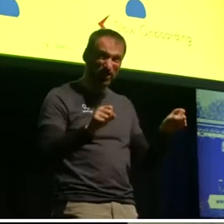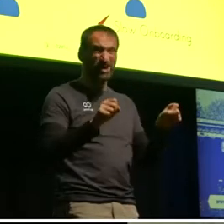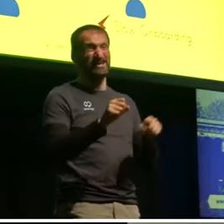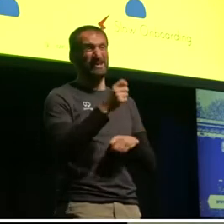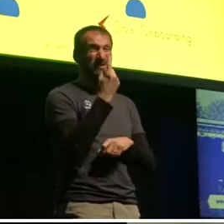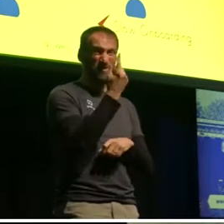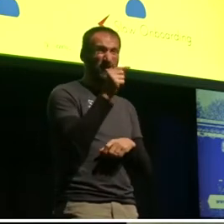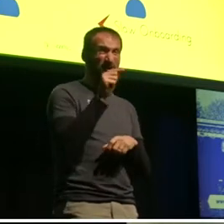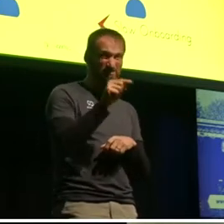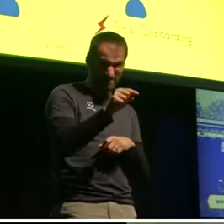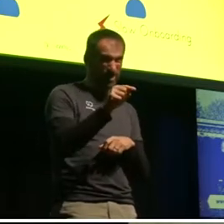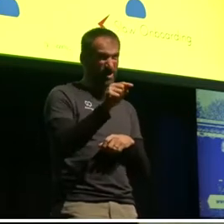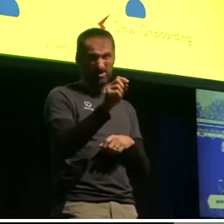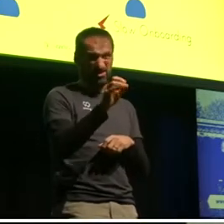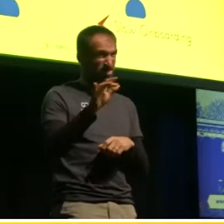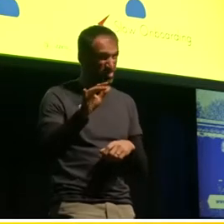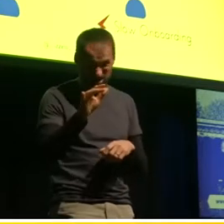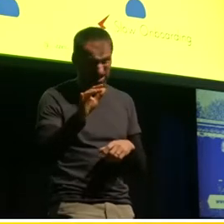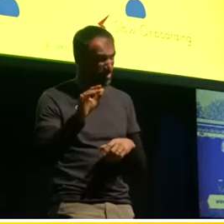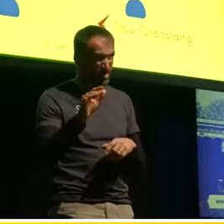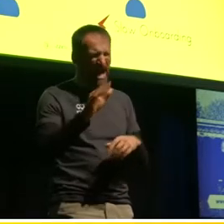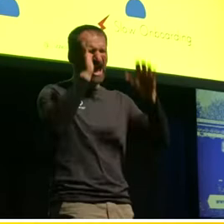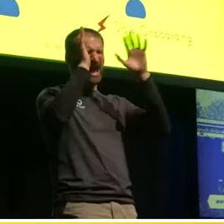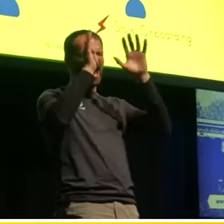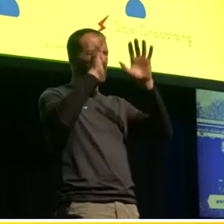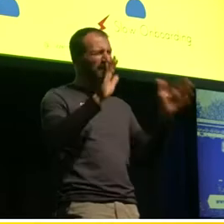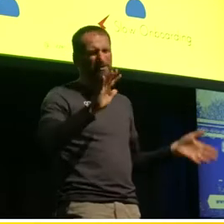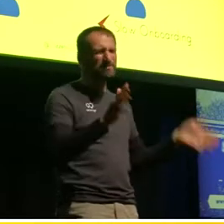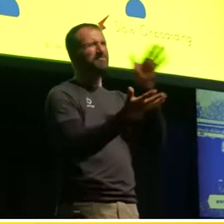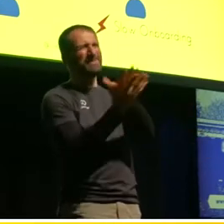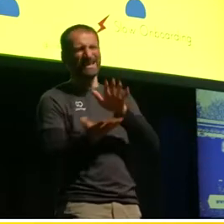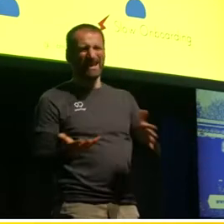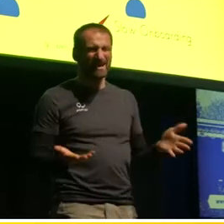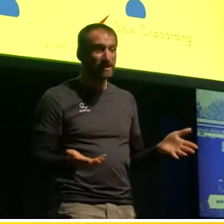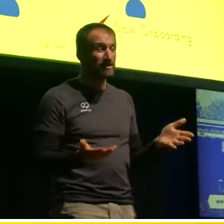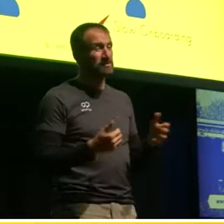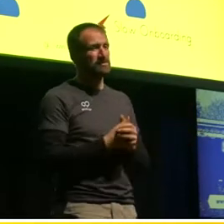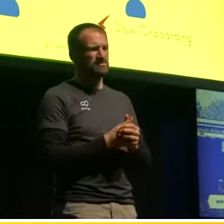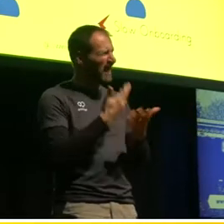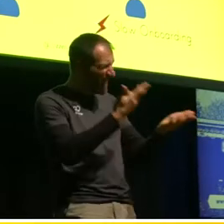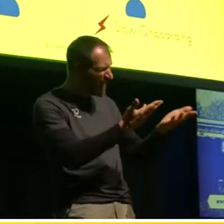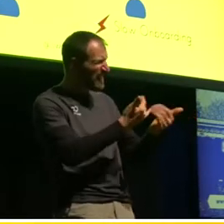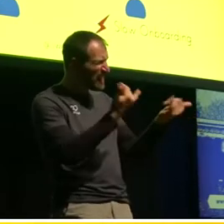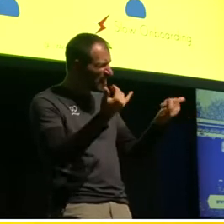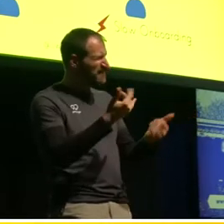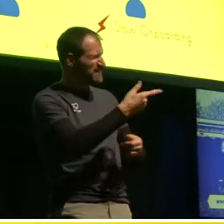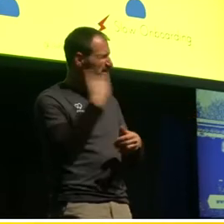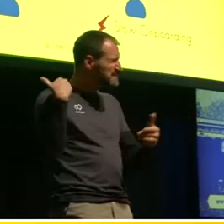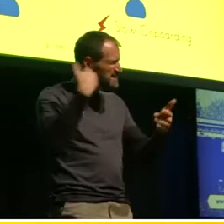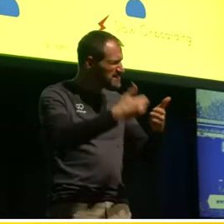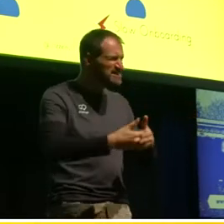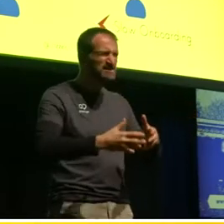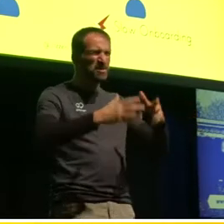1.something? What? Let's migrate. And then you're like, yeah, how could you do having this